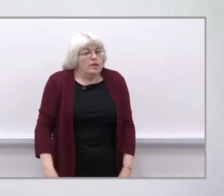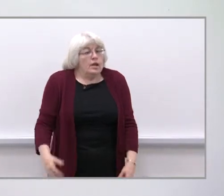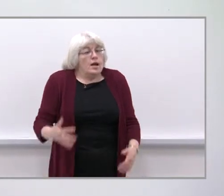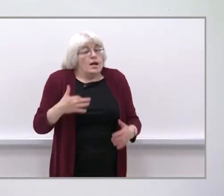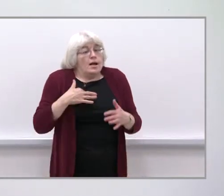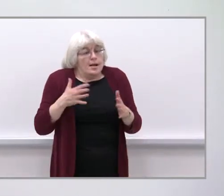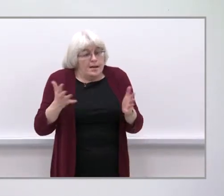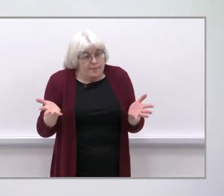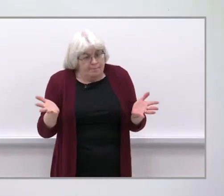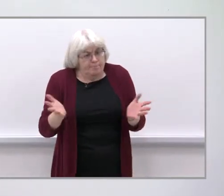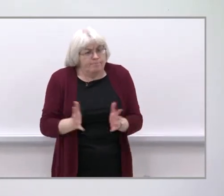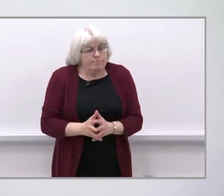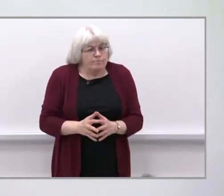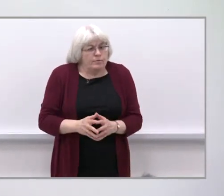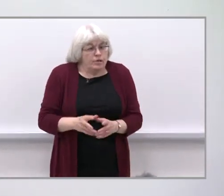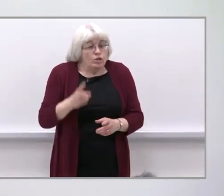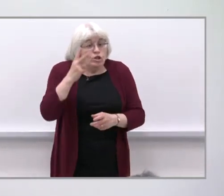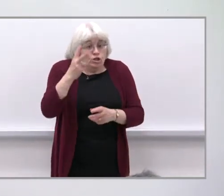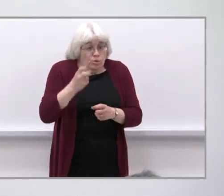My name is John Grant.